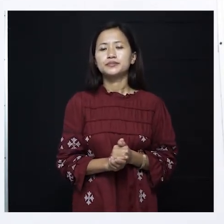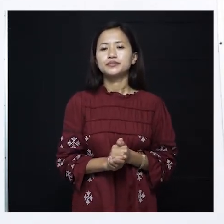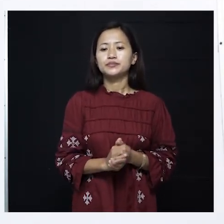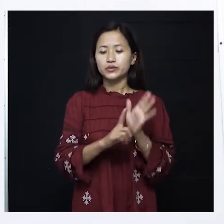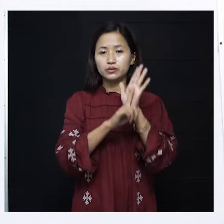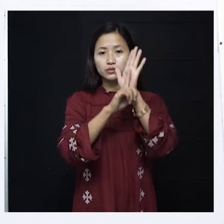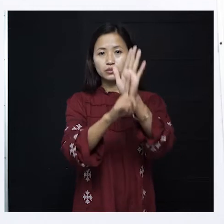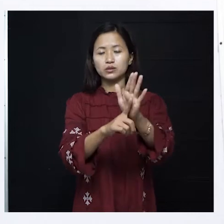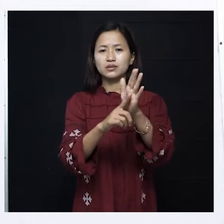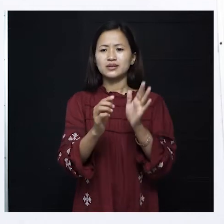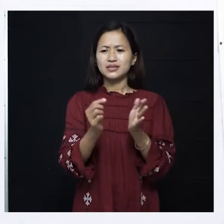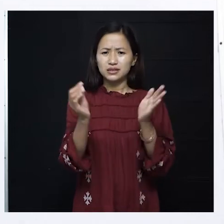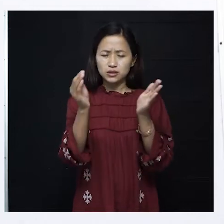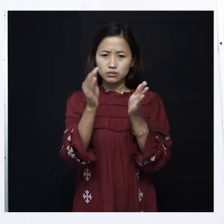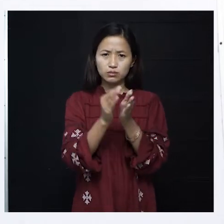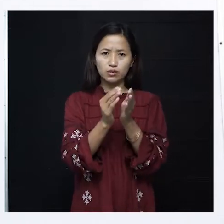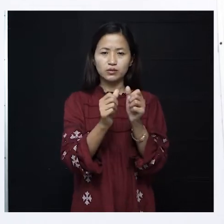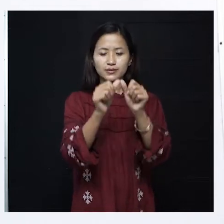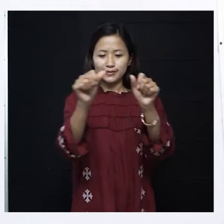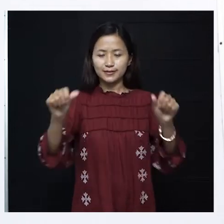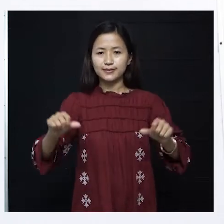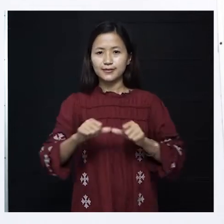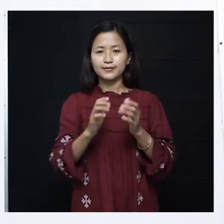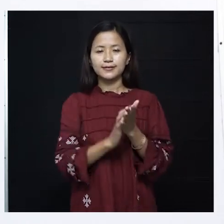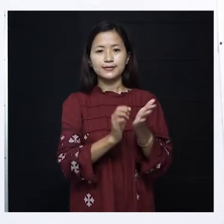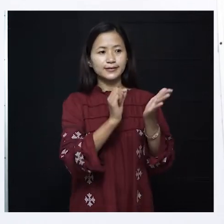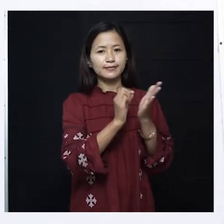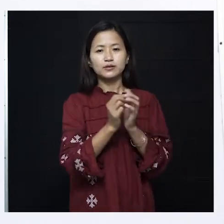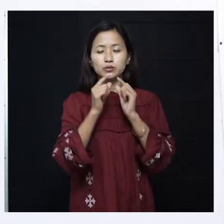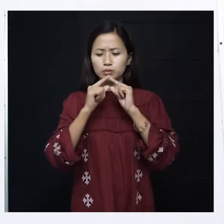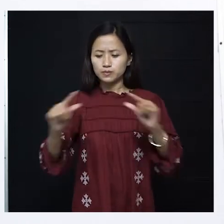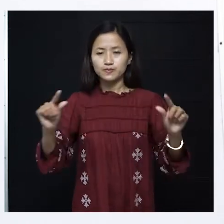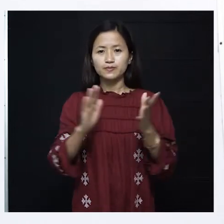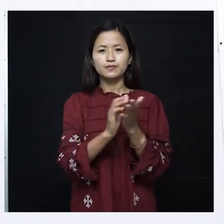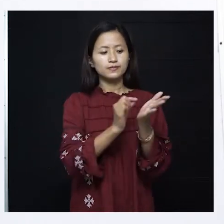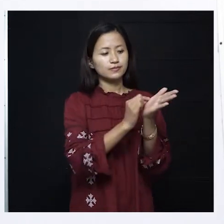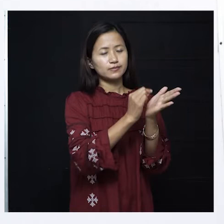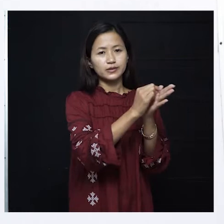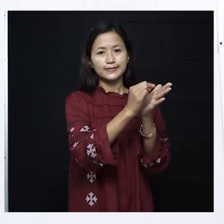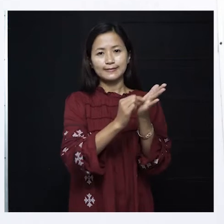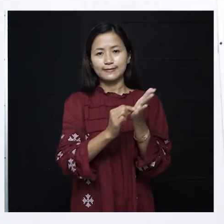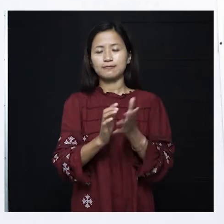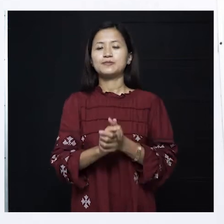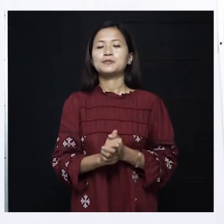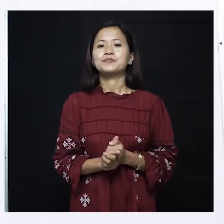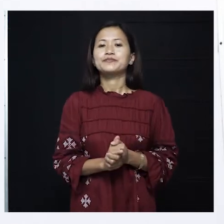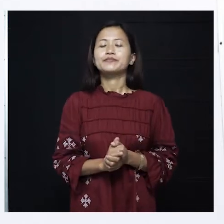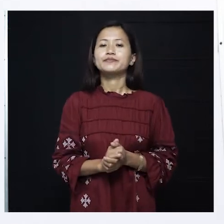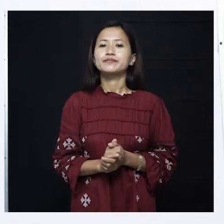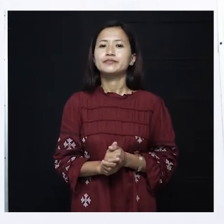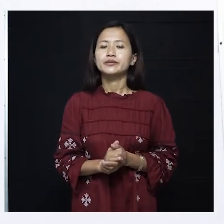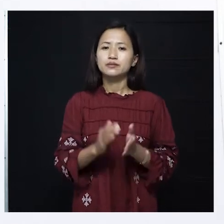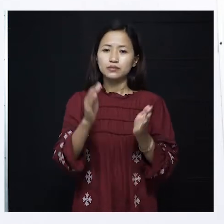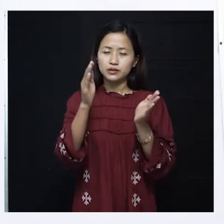it shows small areas in greater detail. Got it? So I hope that's clear with you.